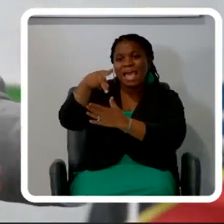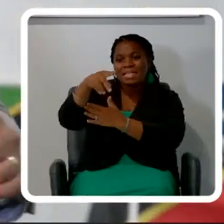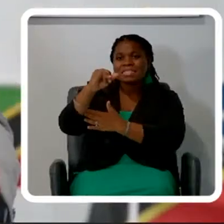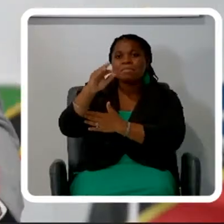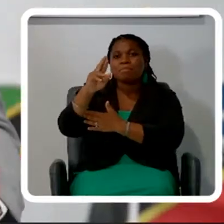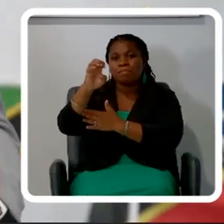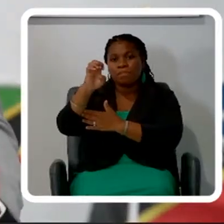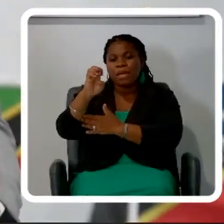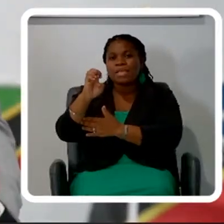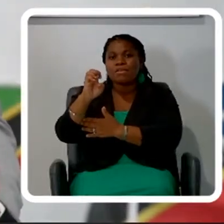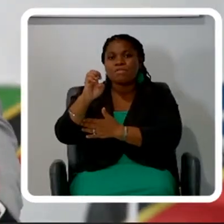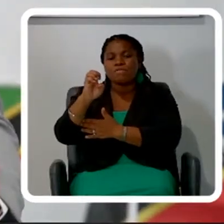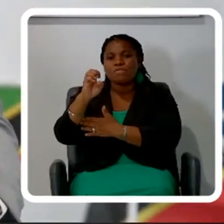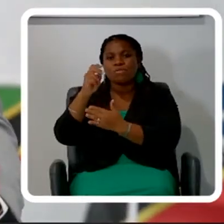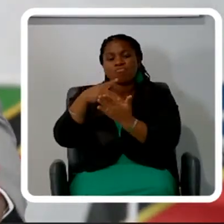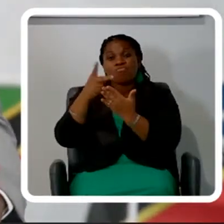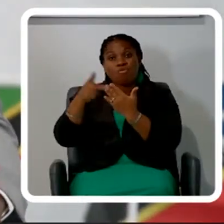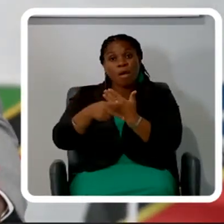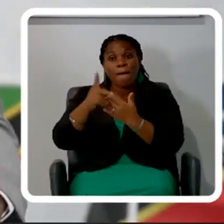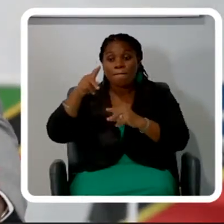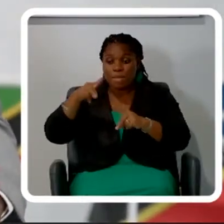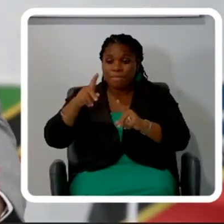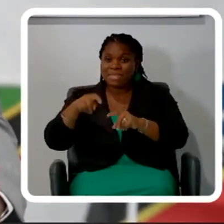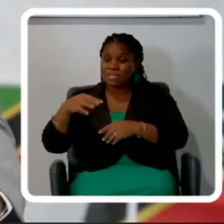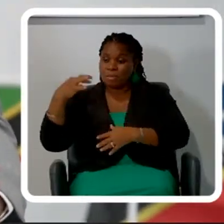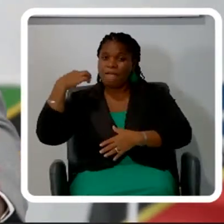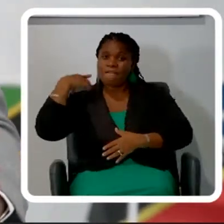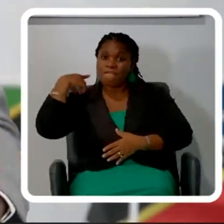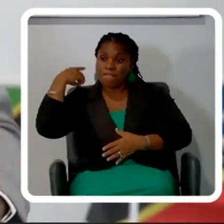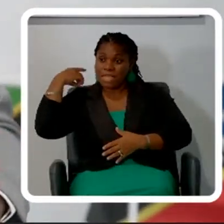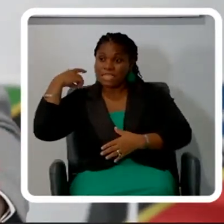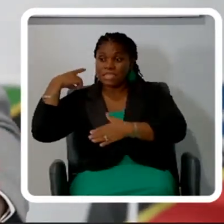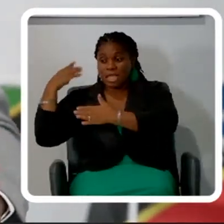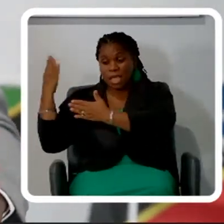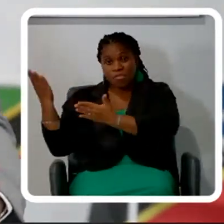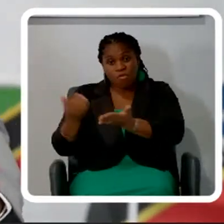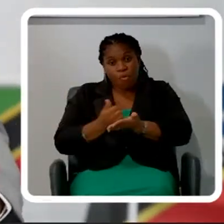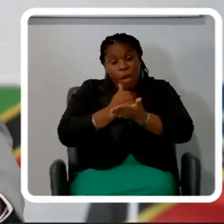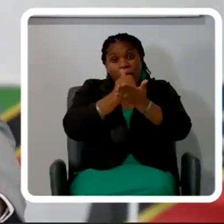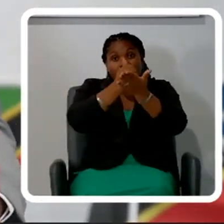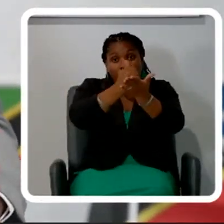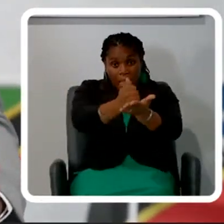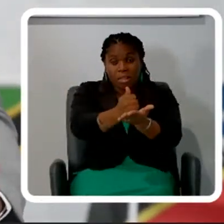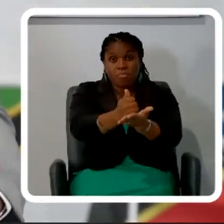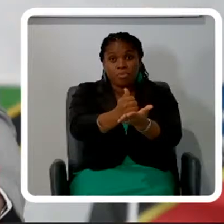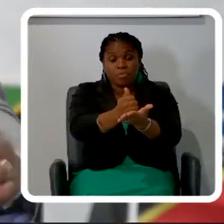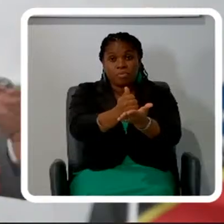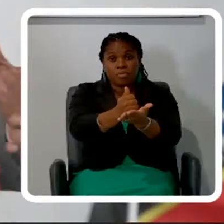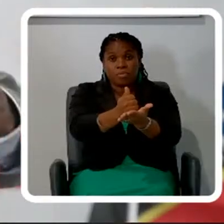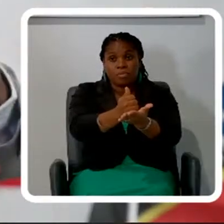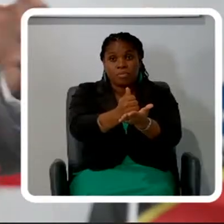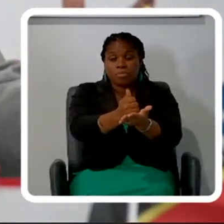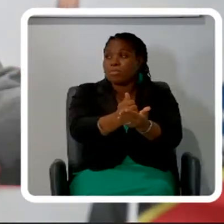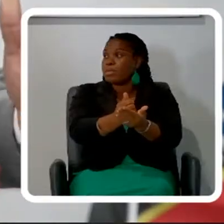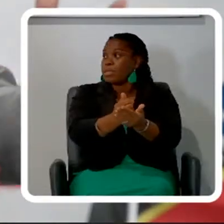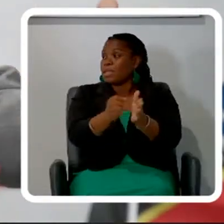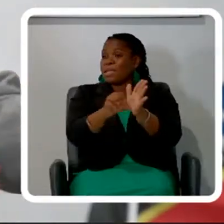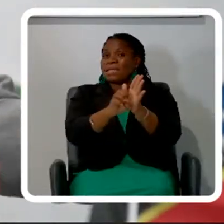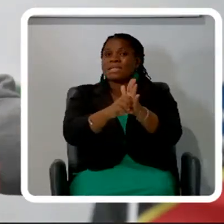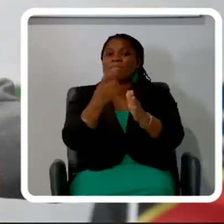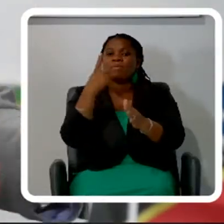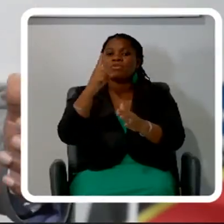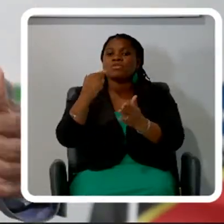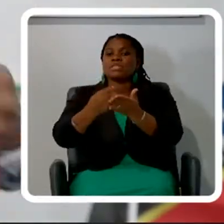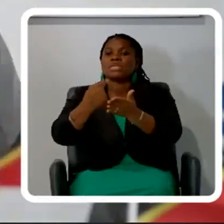Volunteerism need to come back. That is where people do things for causes bigger than them. For example, if the trash can down the road is